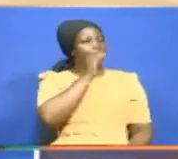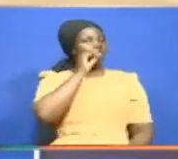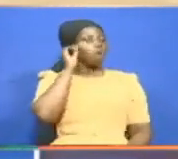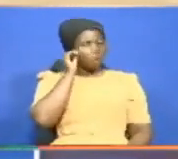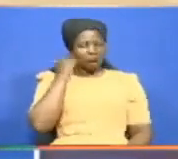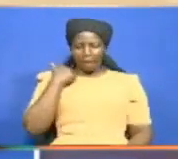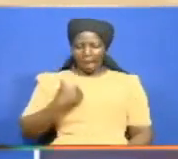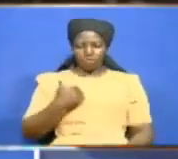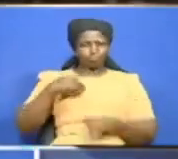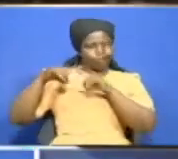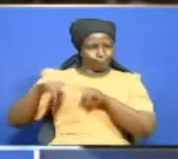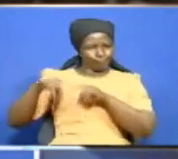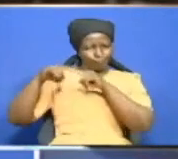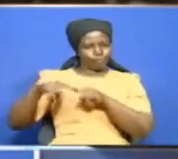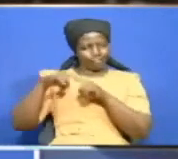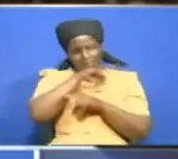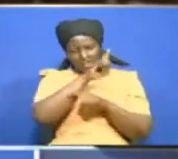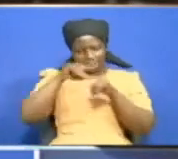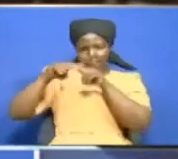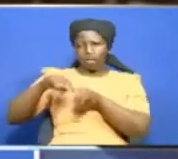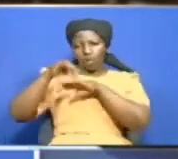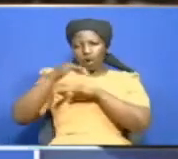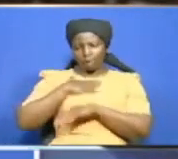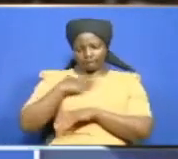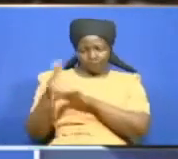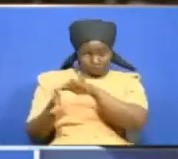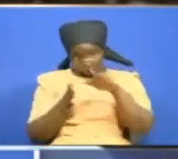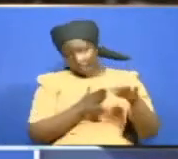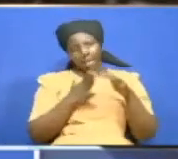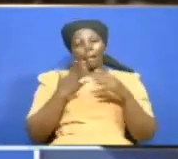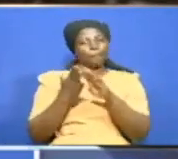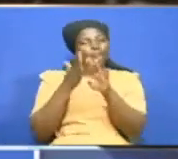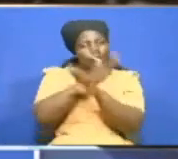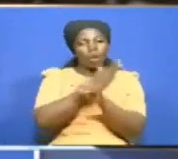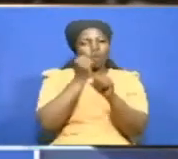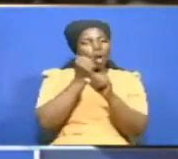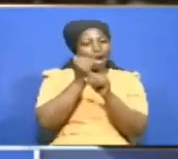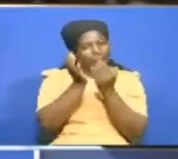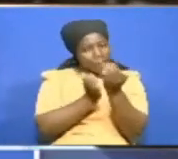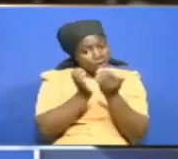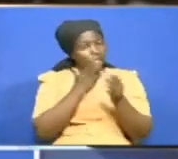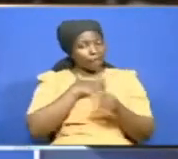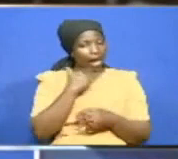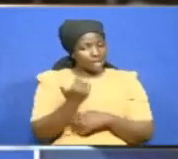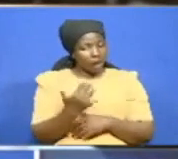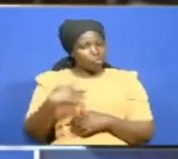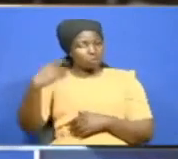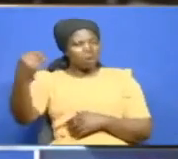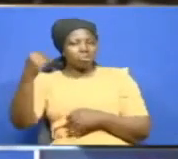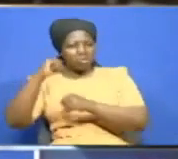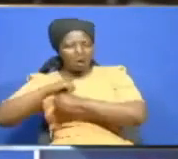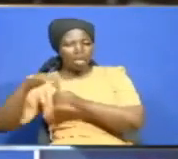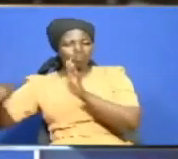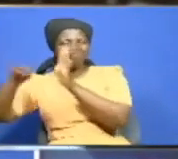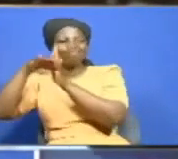mimi ndio huwa wanategemea. Kabla nilikuwa sifanyi biashara, mtoto wangu alikuwa akienda shule, anafukuzwa, anakuja